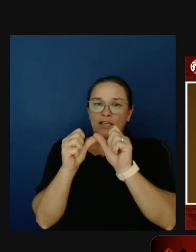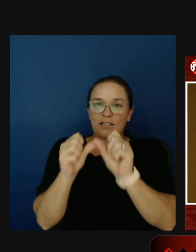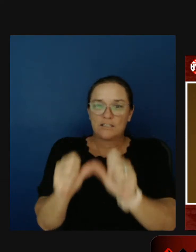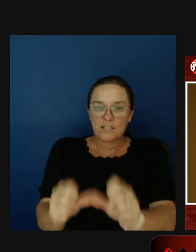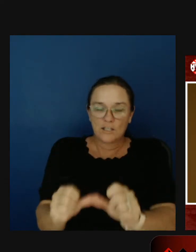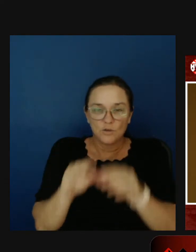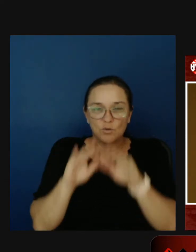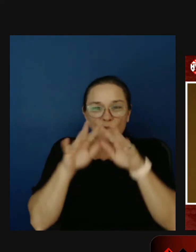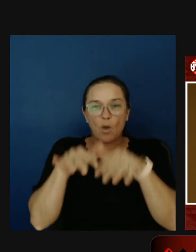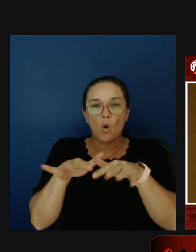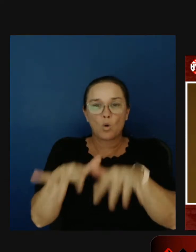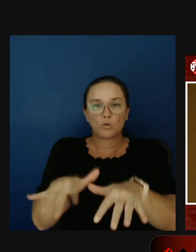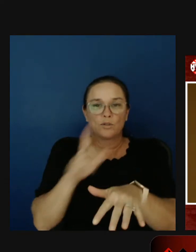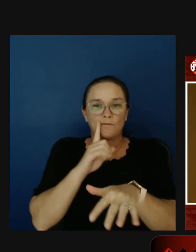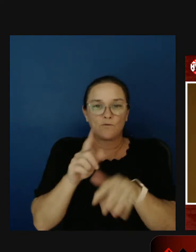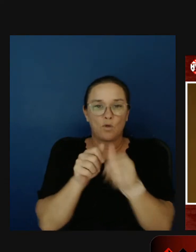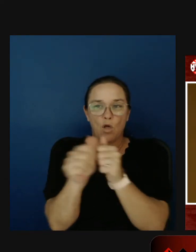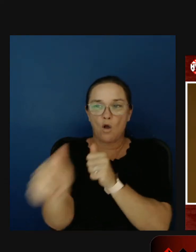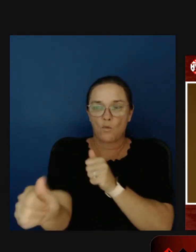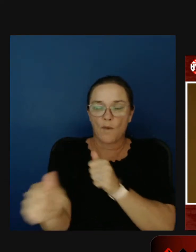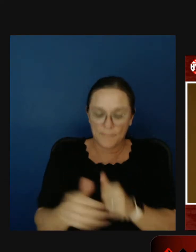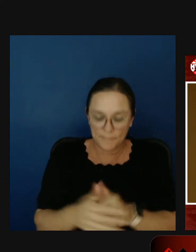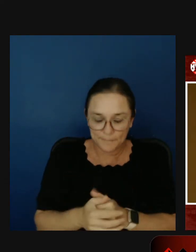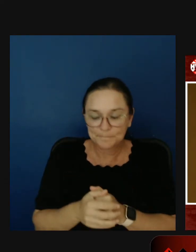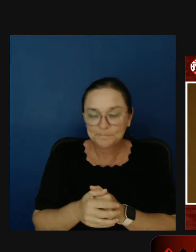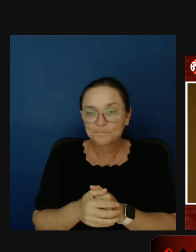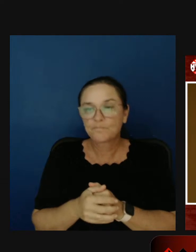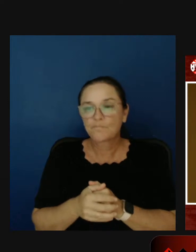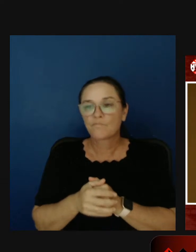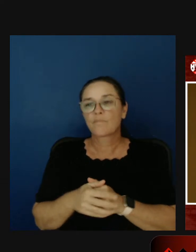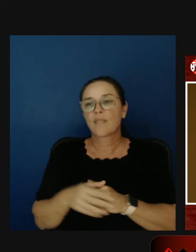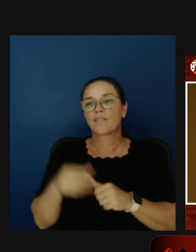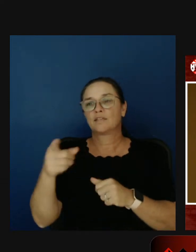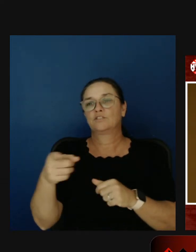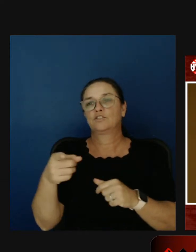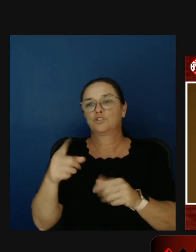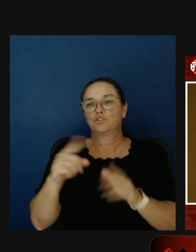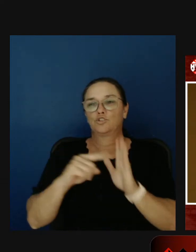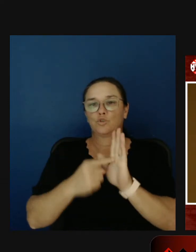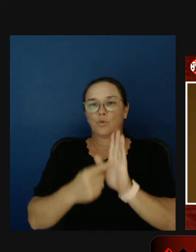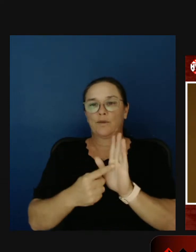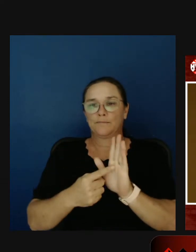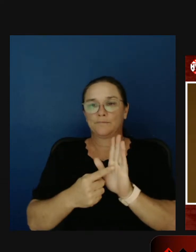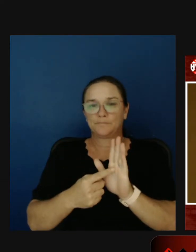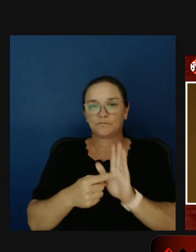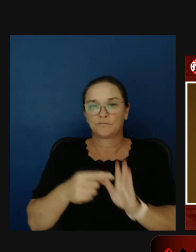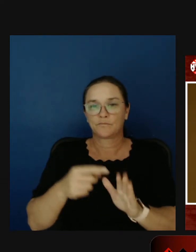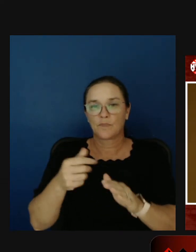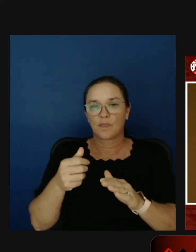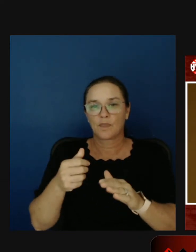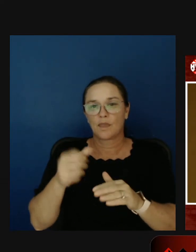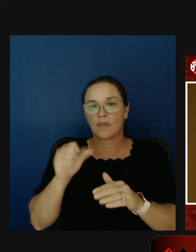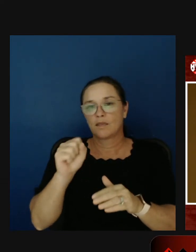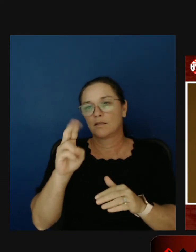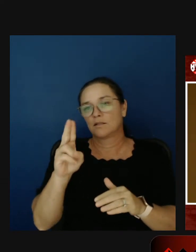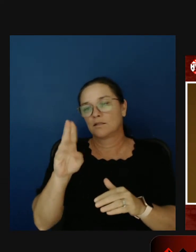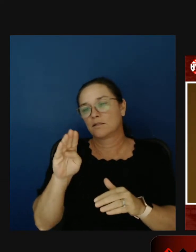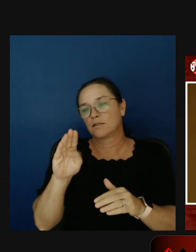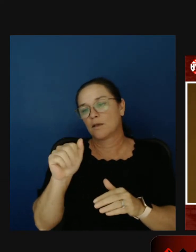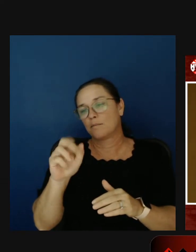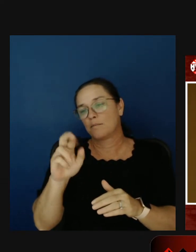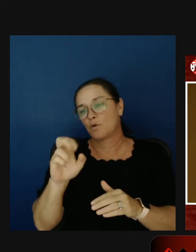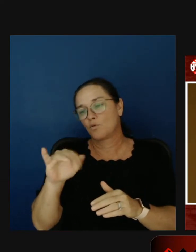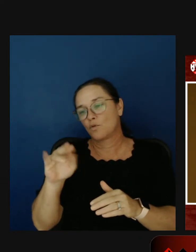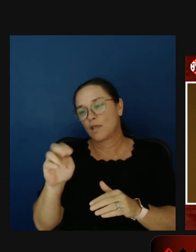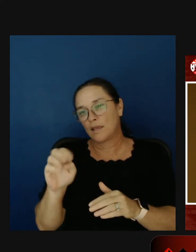very long distance. This is just a bathymetric map. So this is just kind of pointing out that submarine maps do exist. In